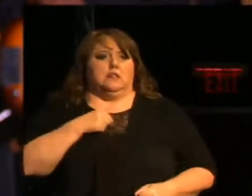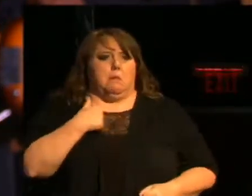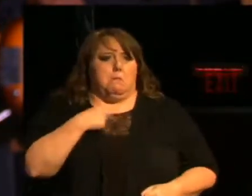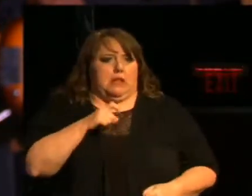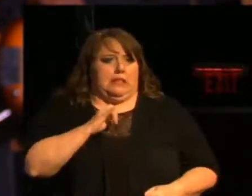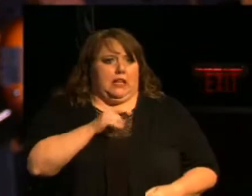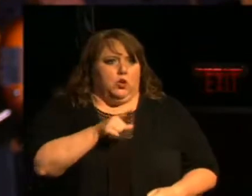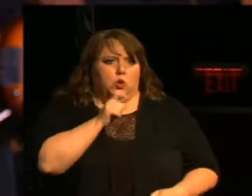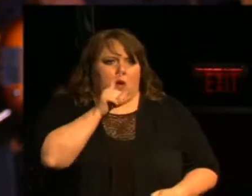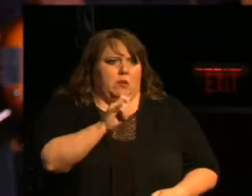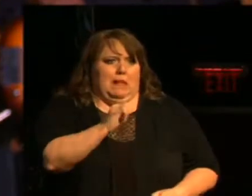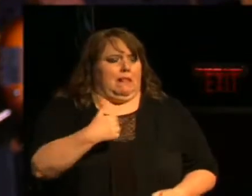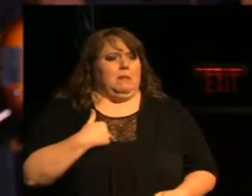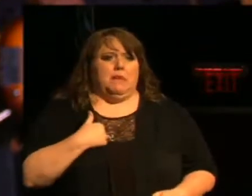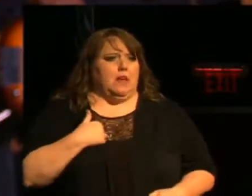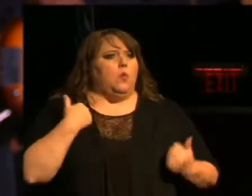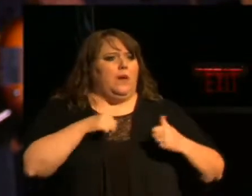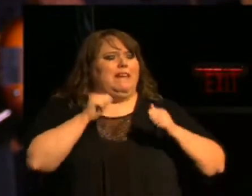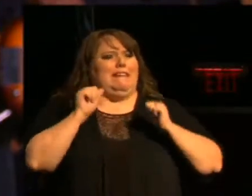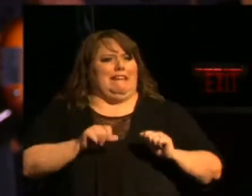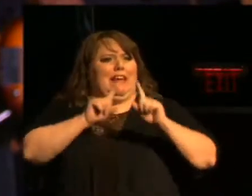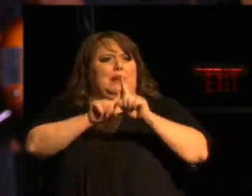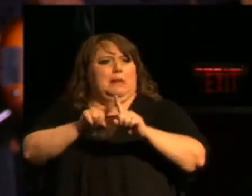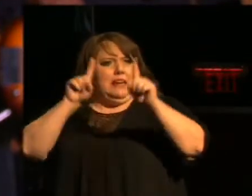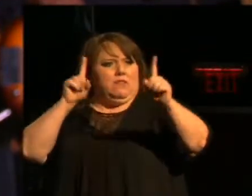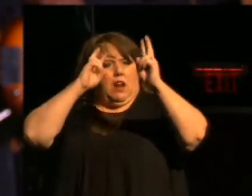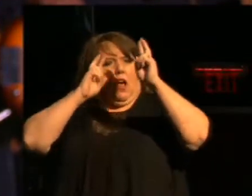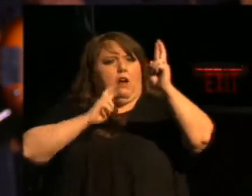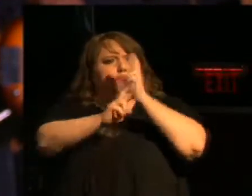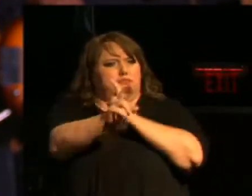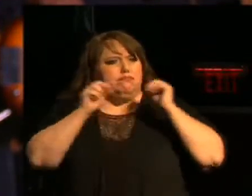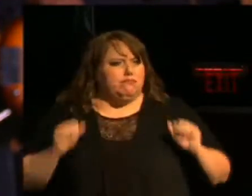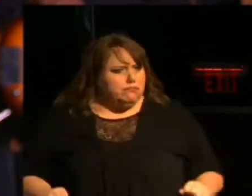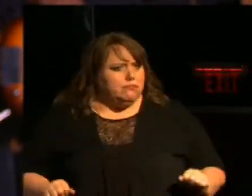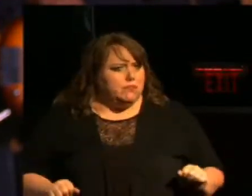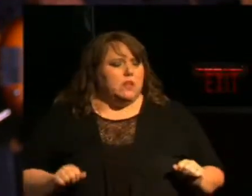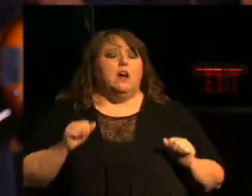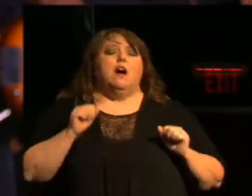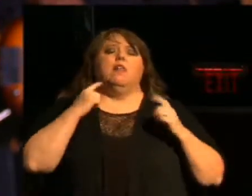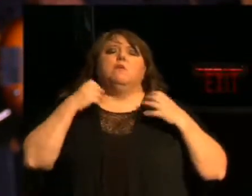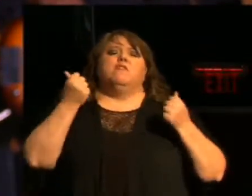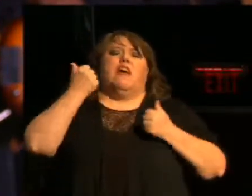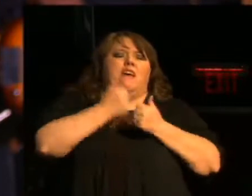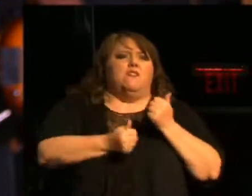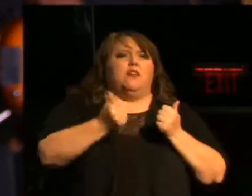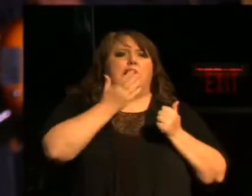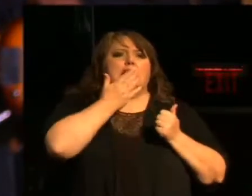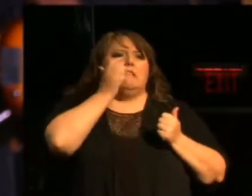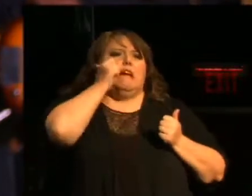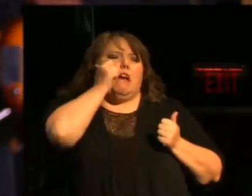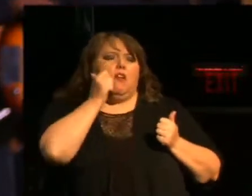chariot. There you go. Coming for to carry me